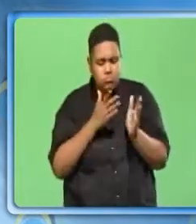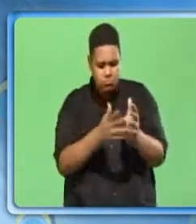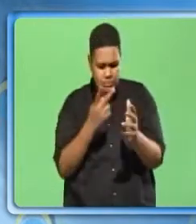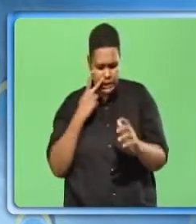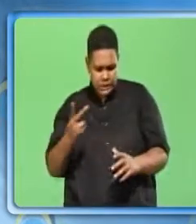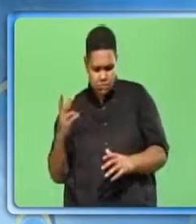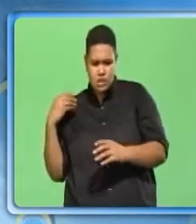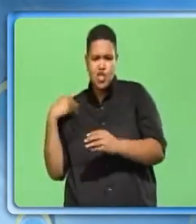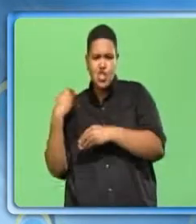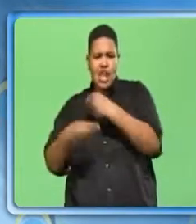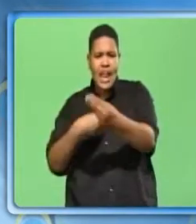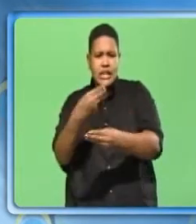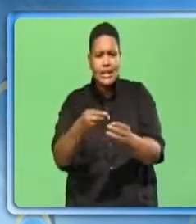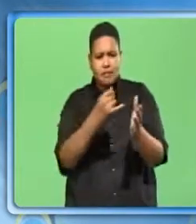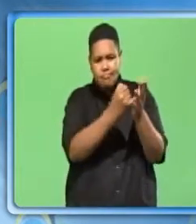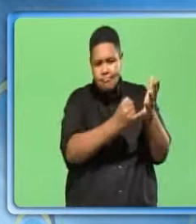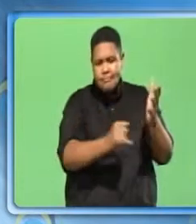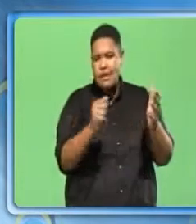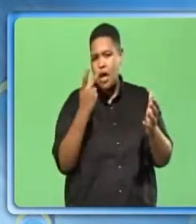genetic diagram.